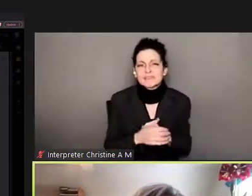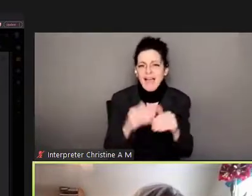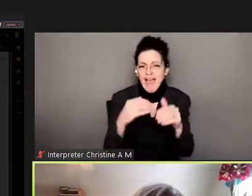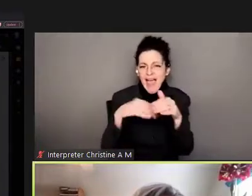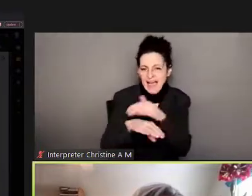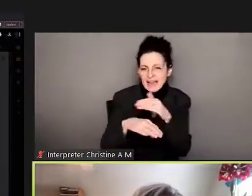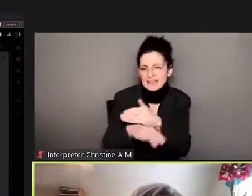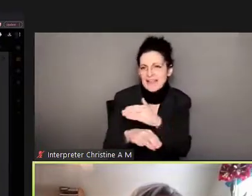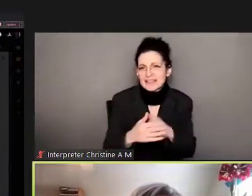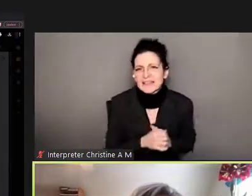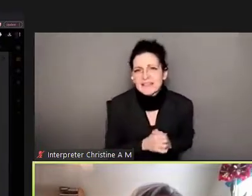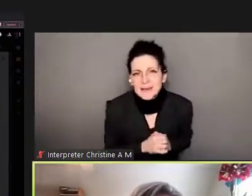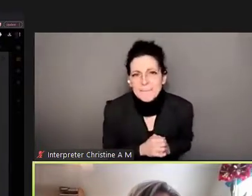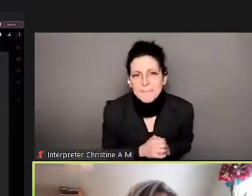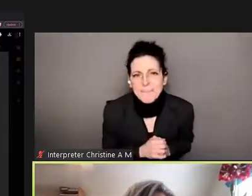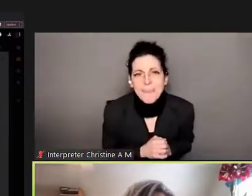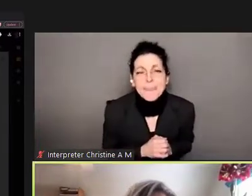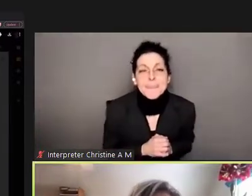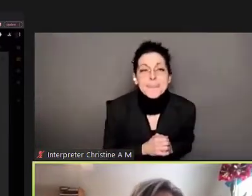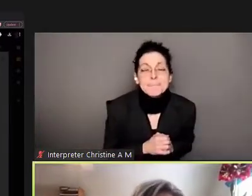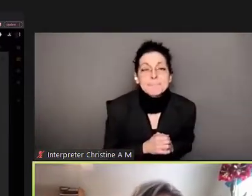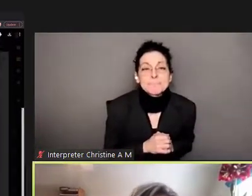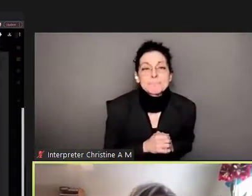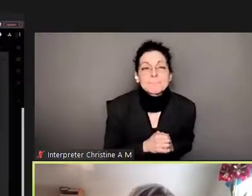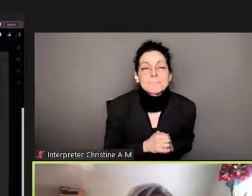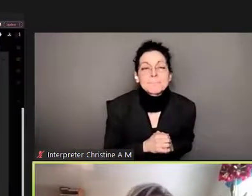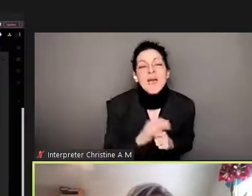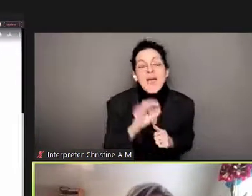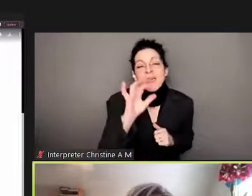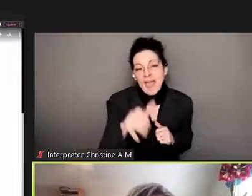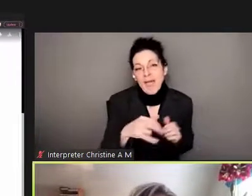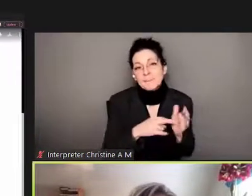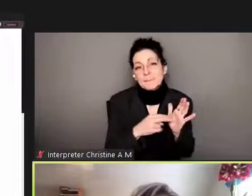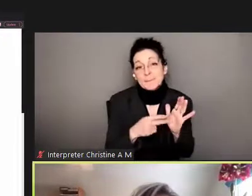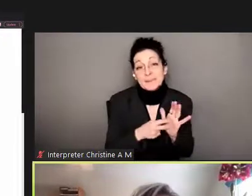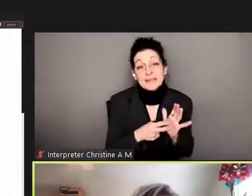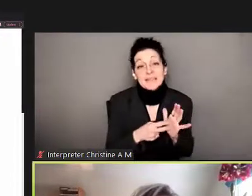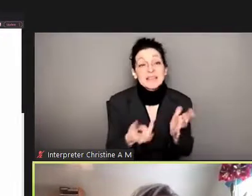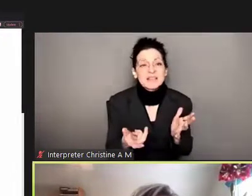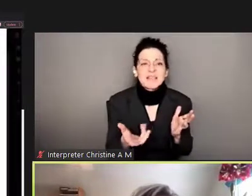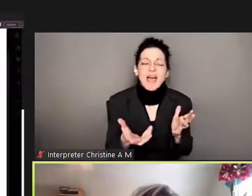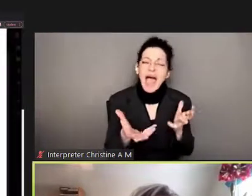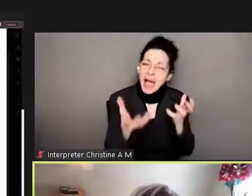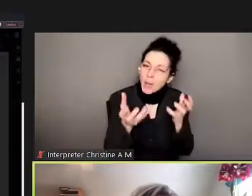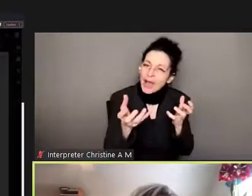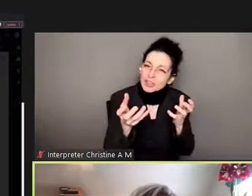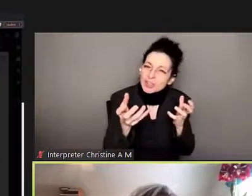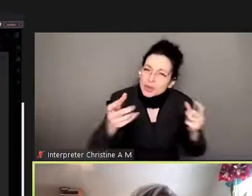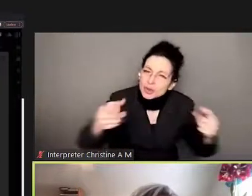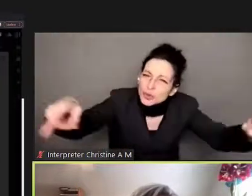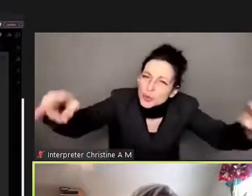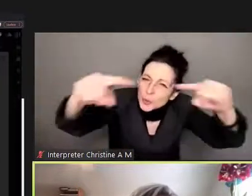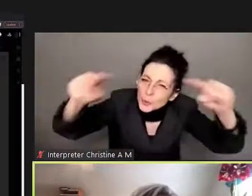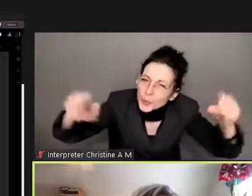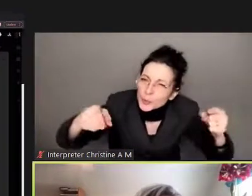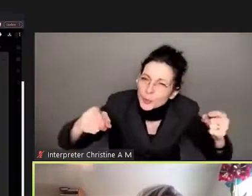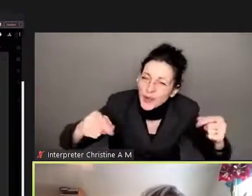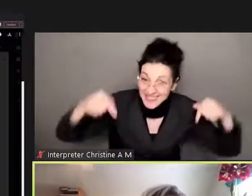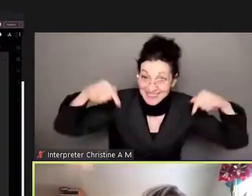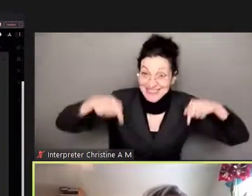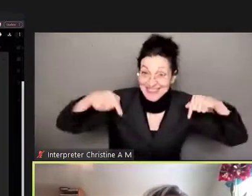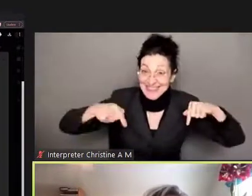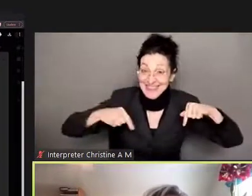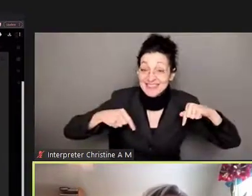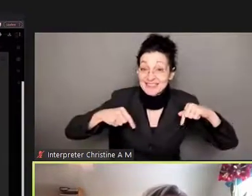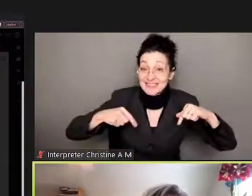will ask people to think about what it means to attend to their own access during the event.